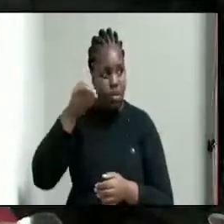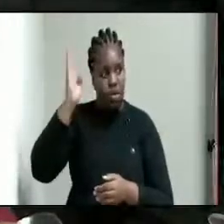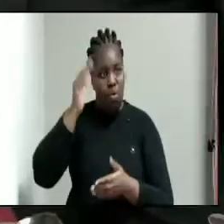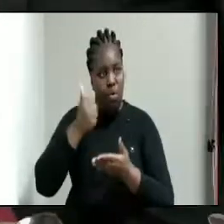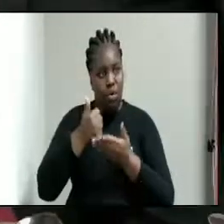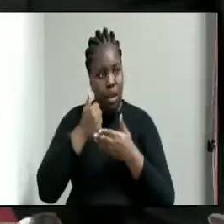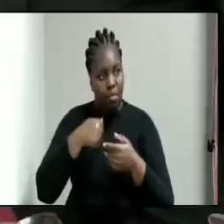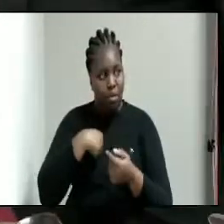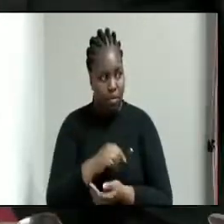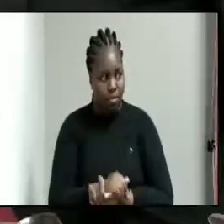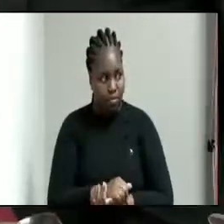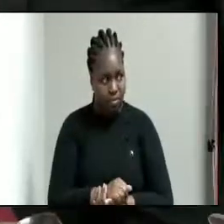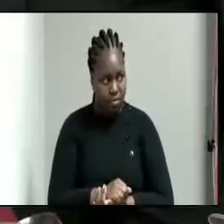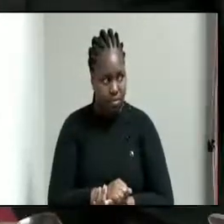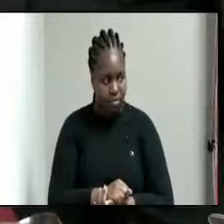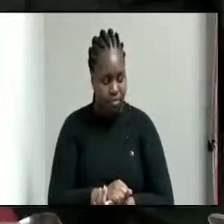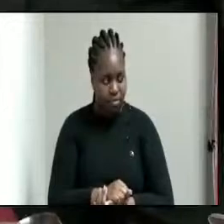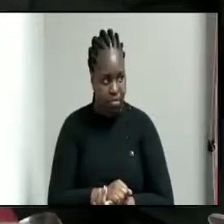God."